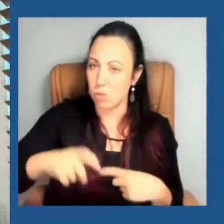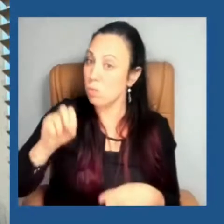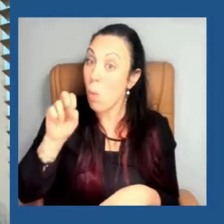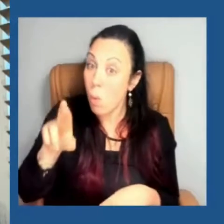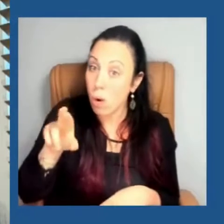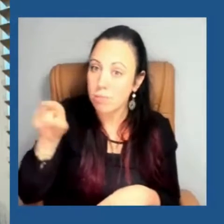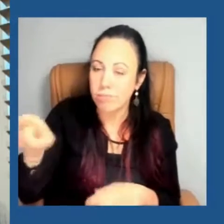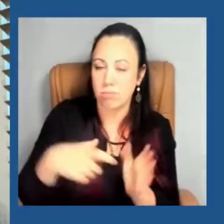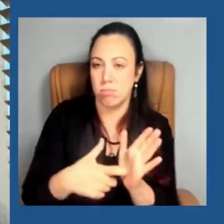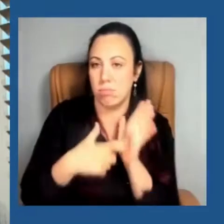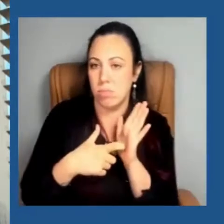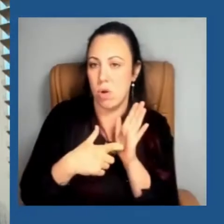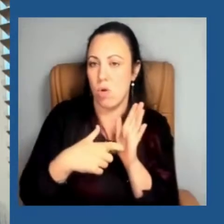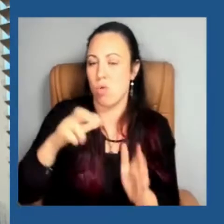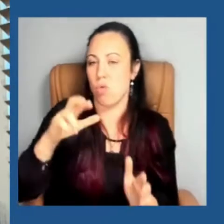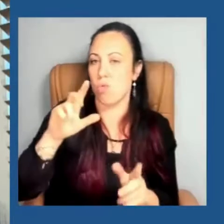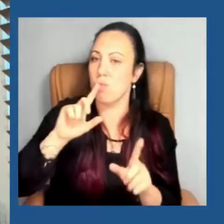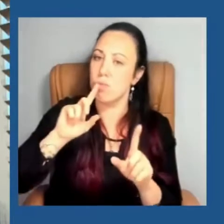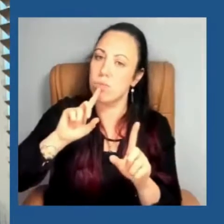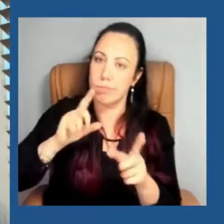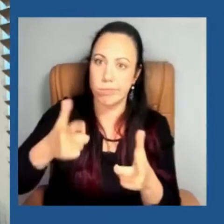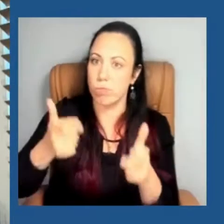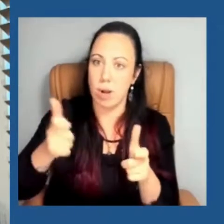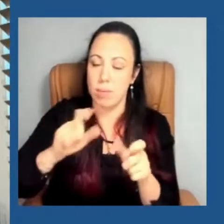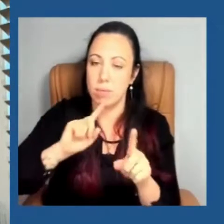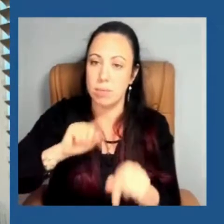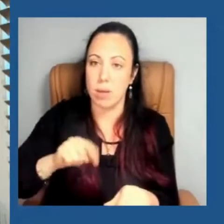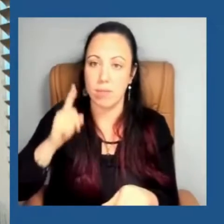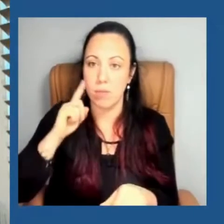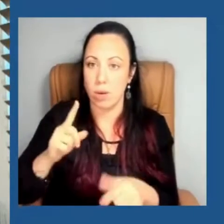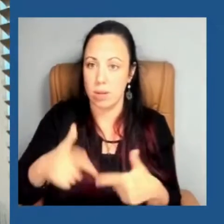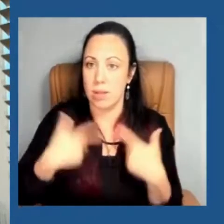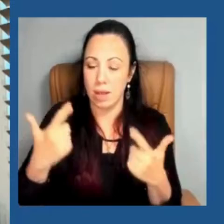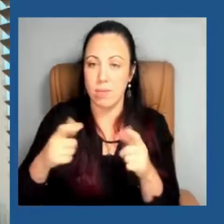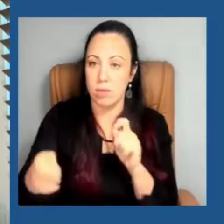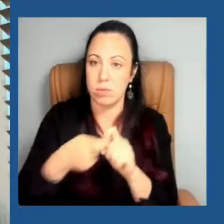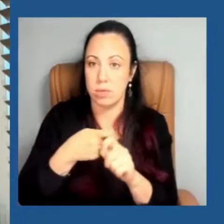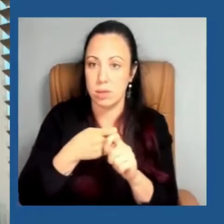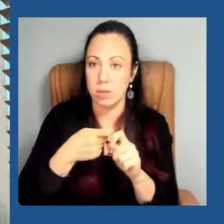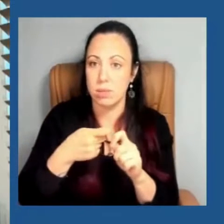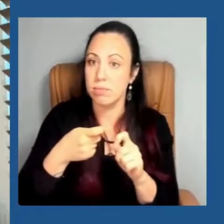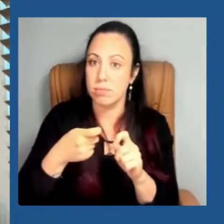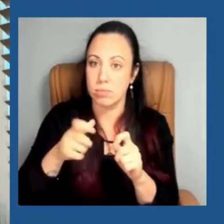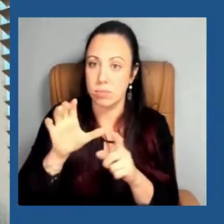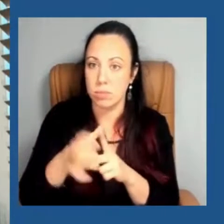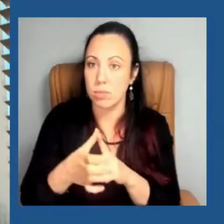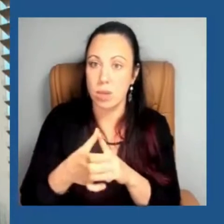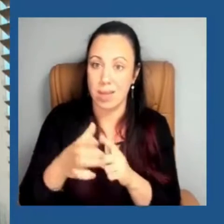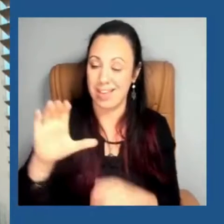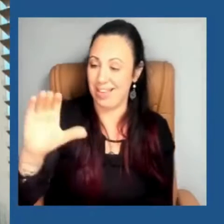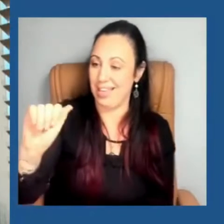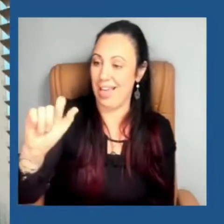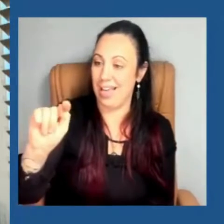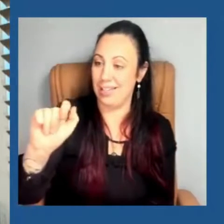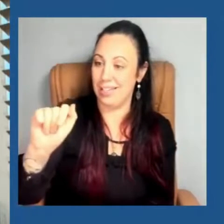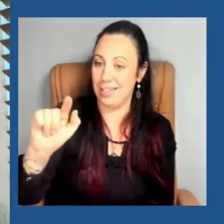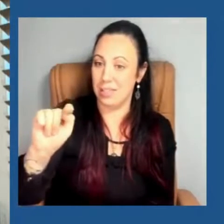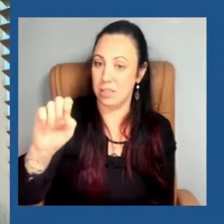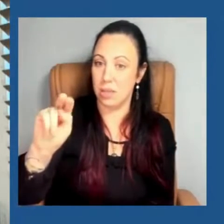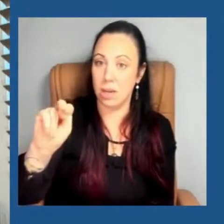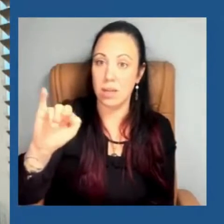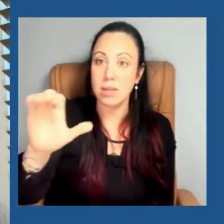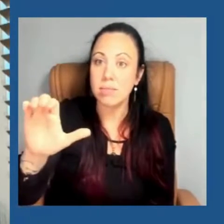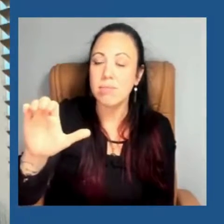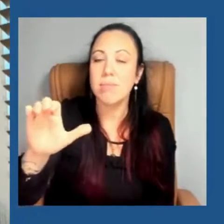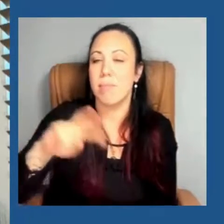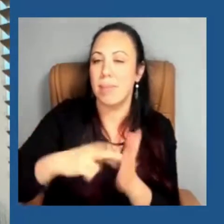require a rapid response due to a life-threatening circumstance. For example, they are catatonic, which is a condition where you are